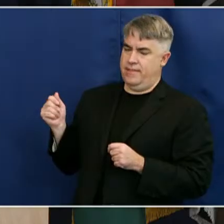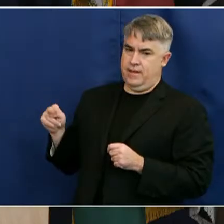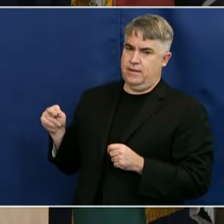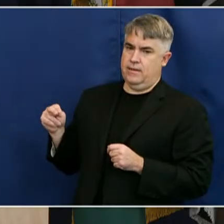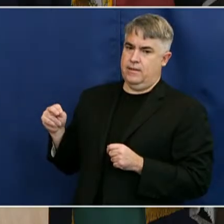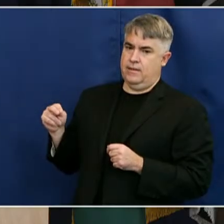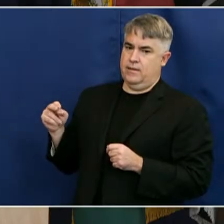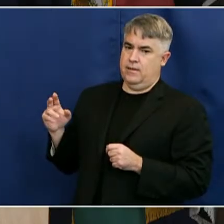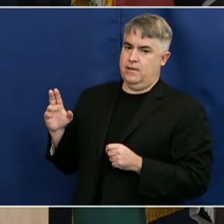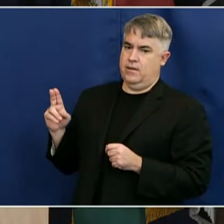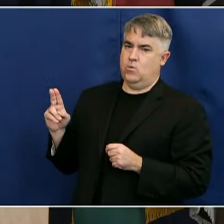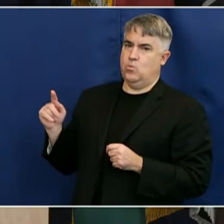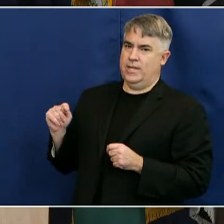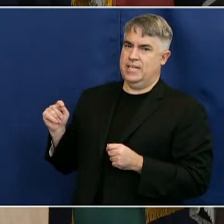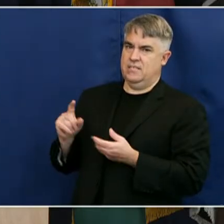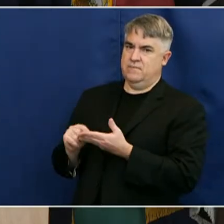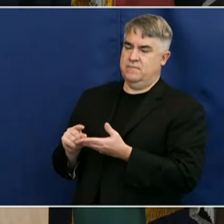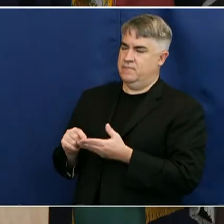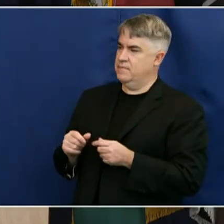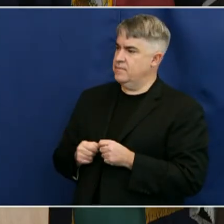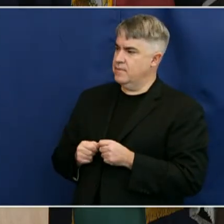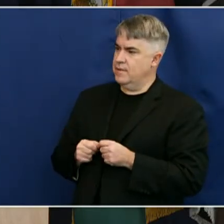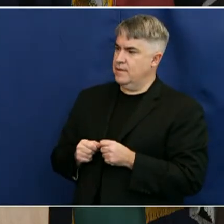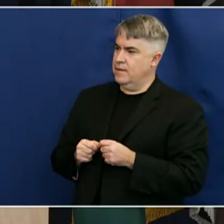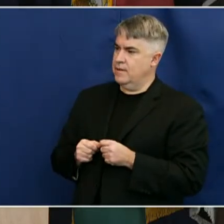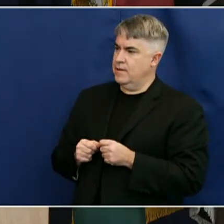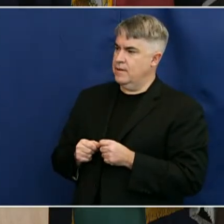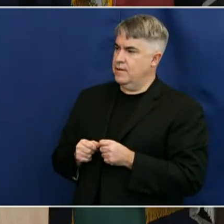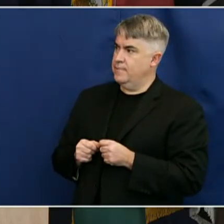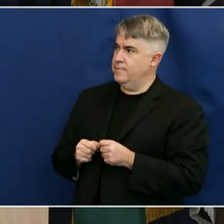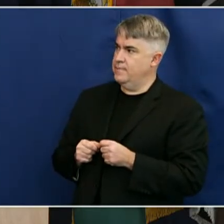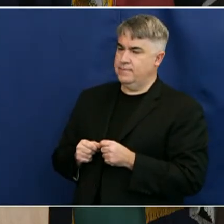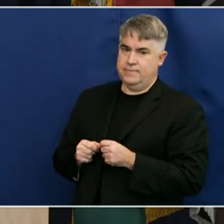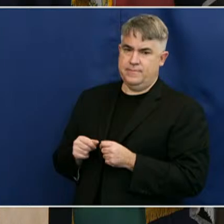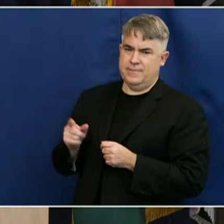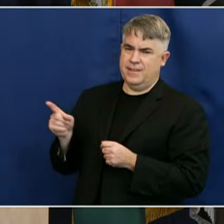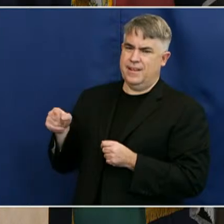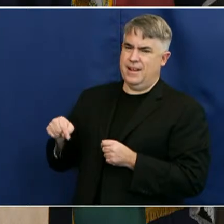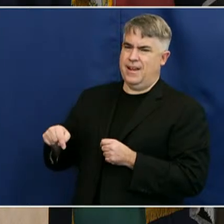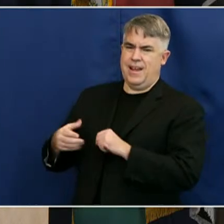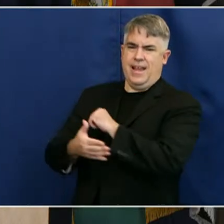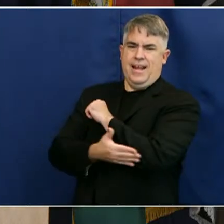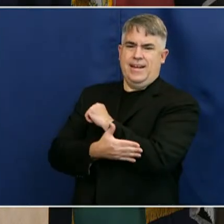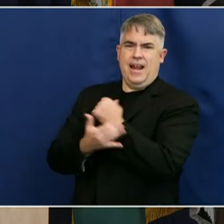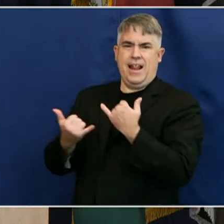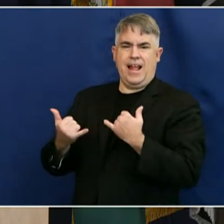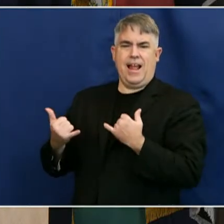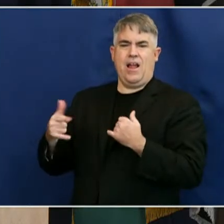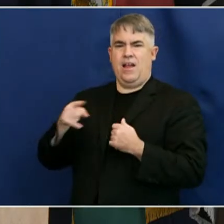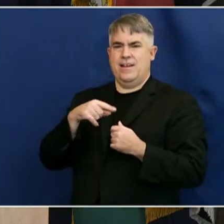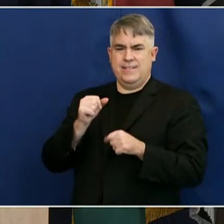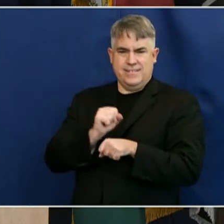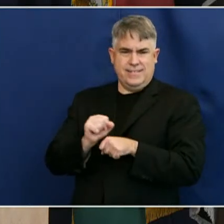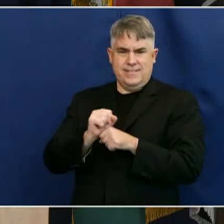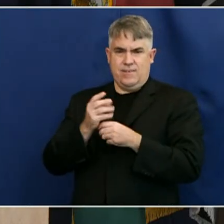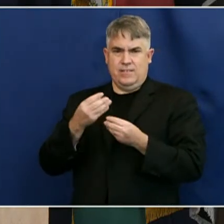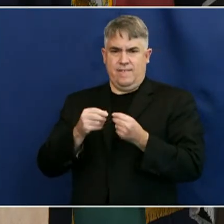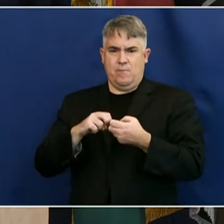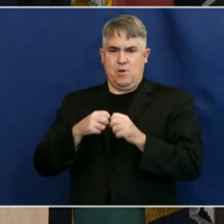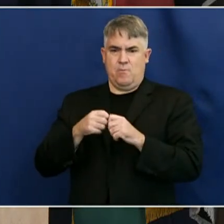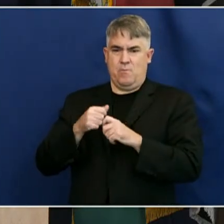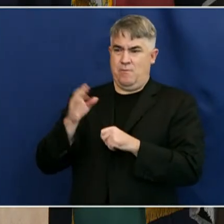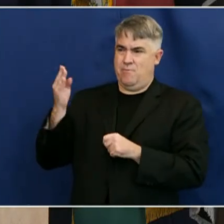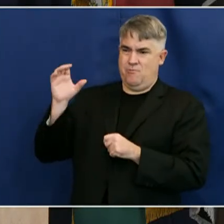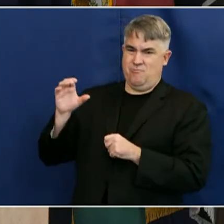Can Supervisor Fletcher point to a few specific issues the county is trying to resolve with Blue Shield? Is the problem my turn?